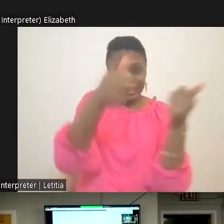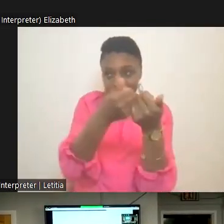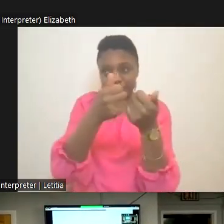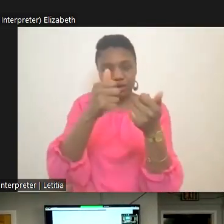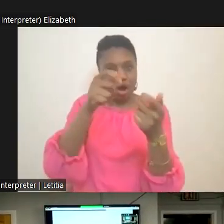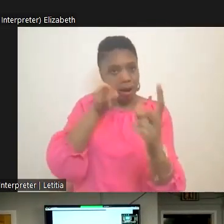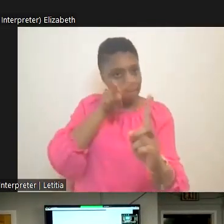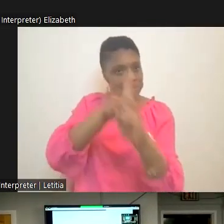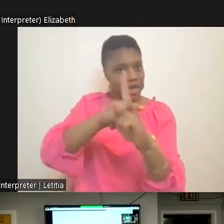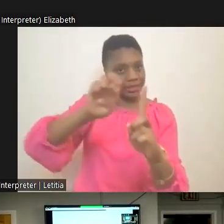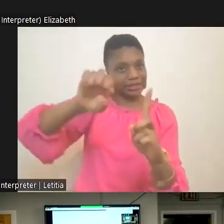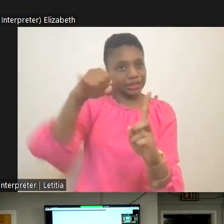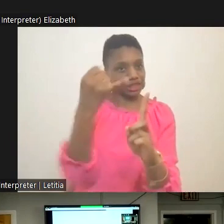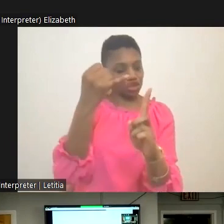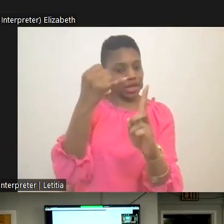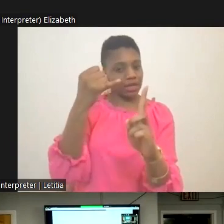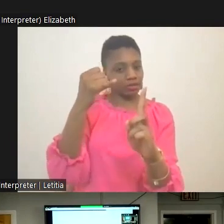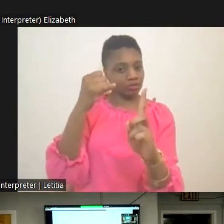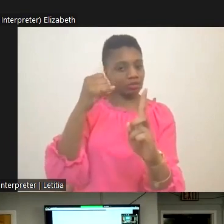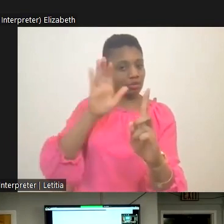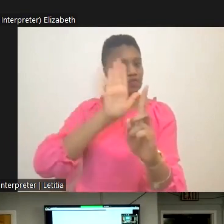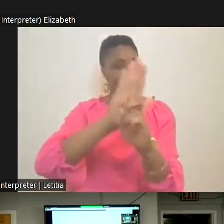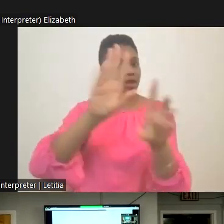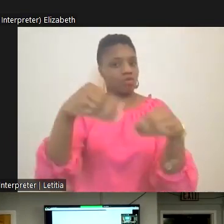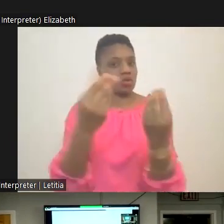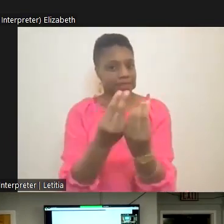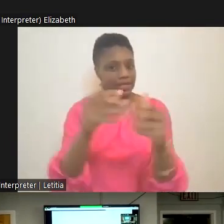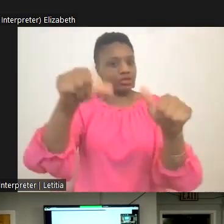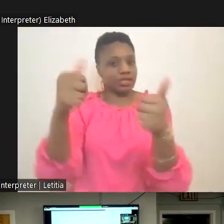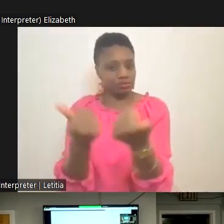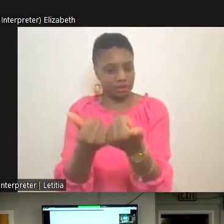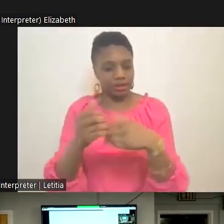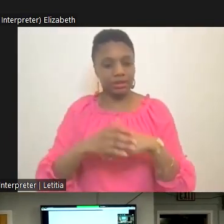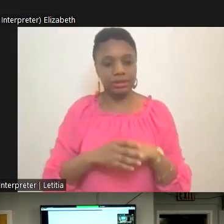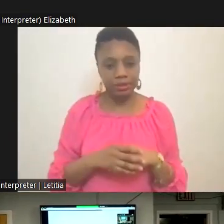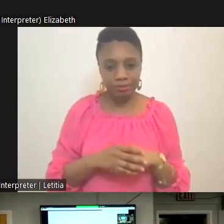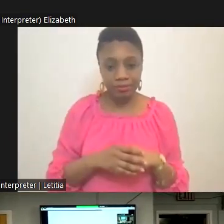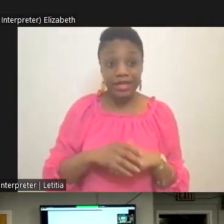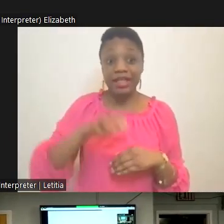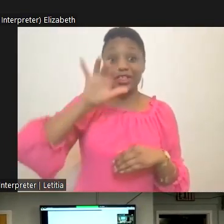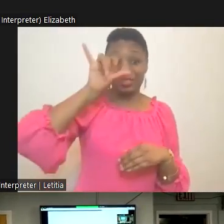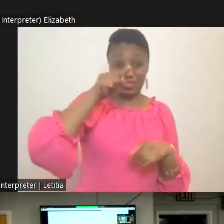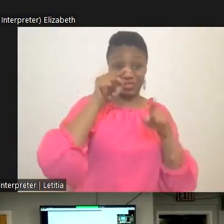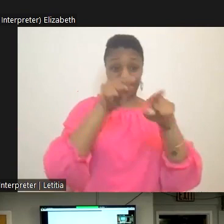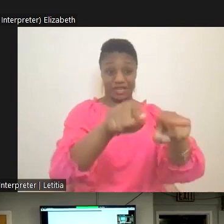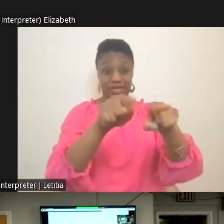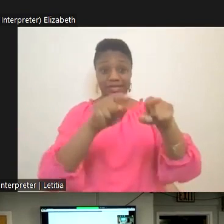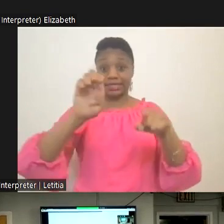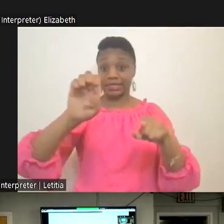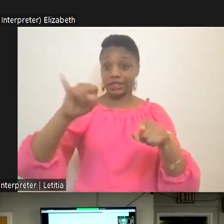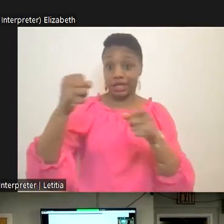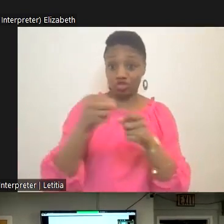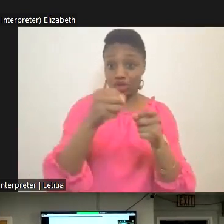And so the hope is to have it released to have it go out